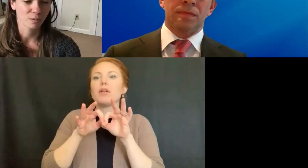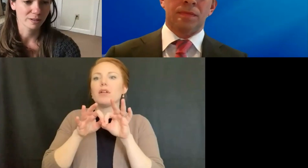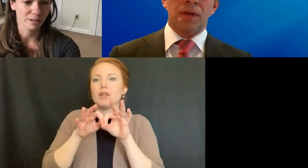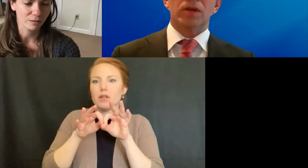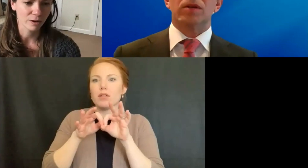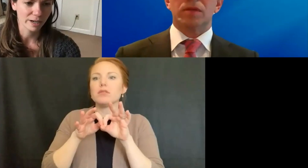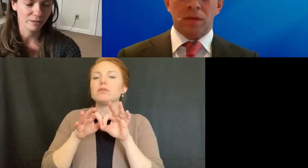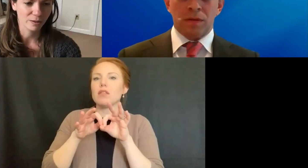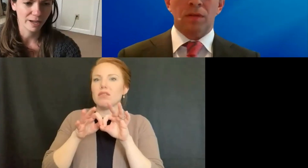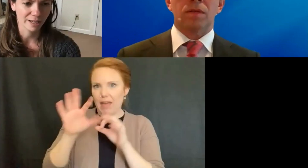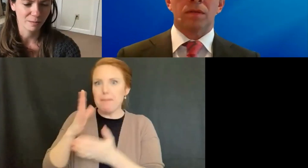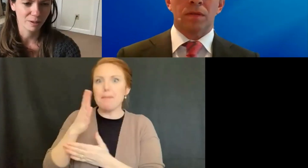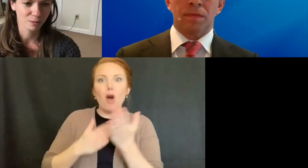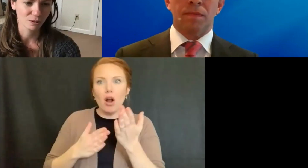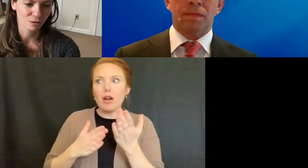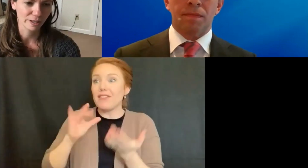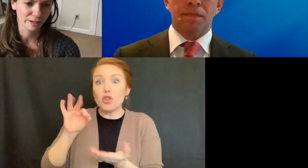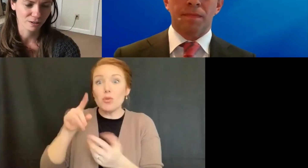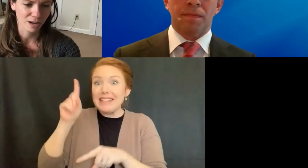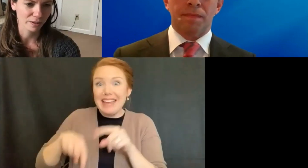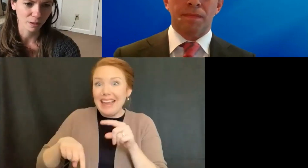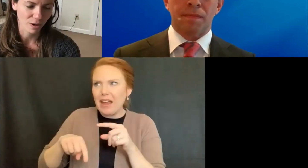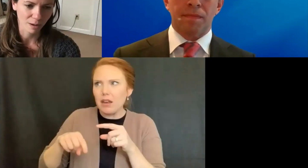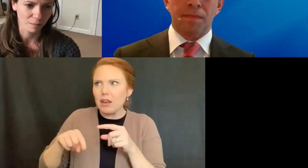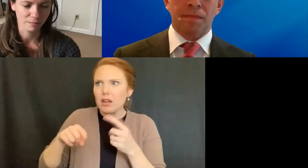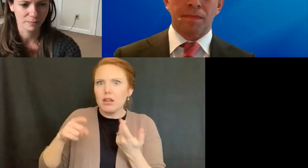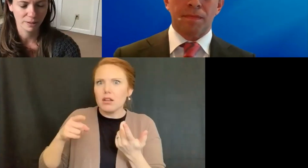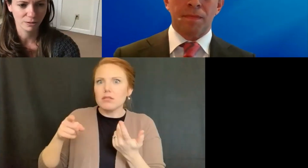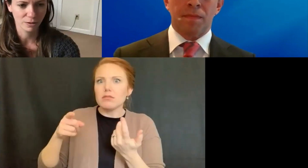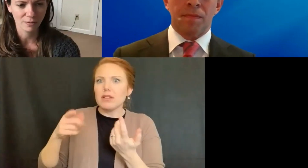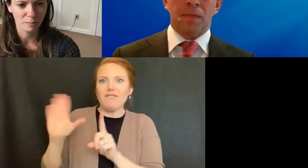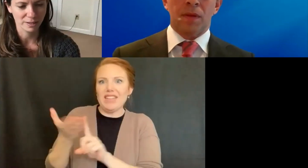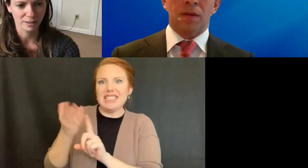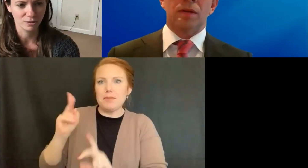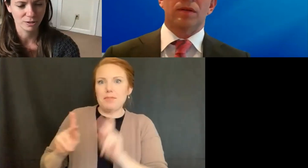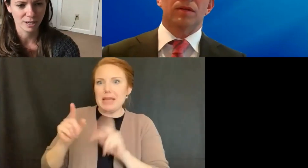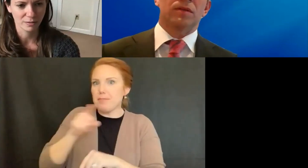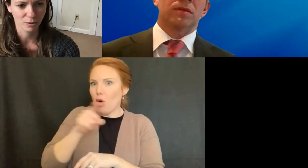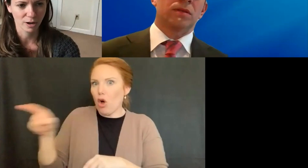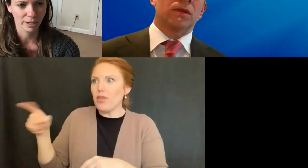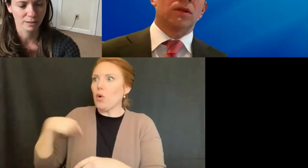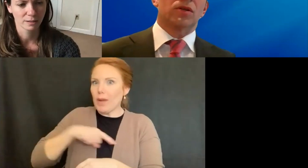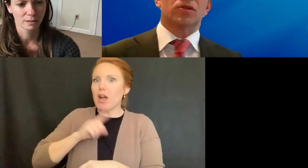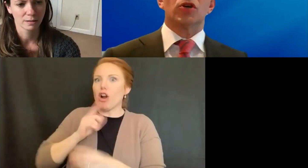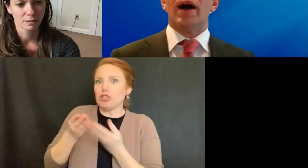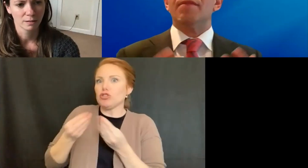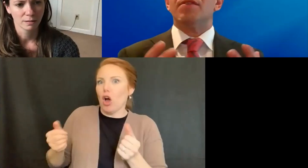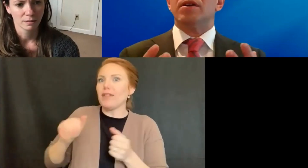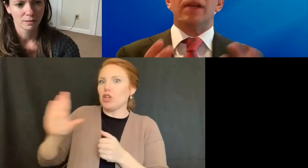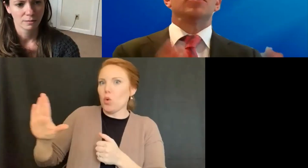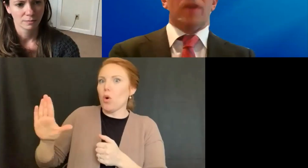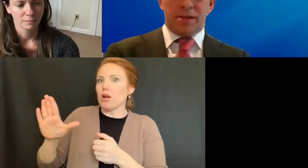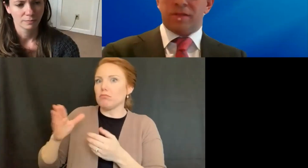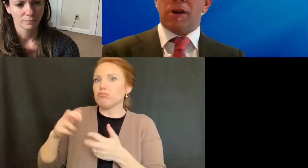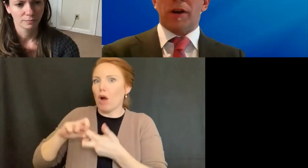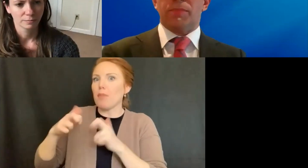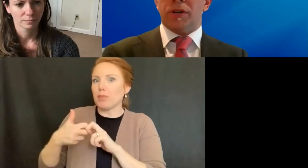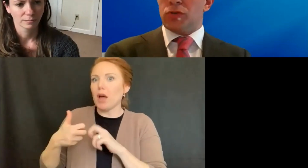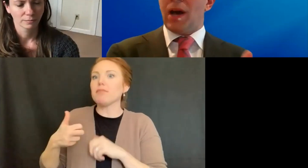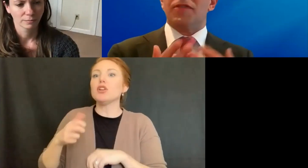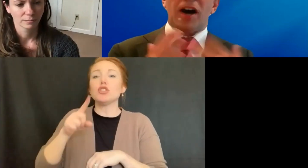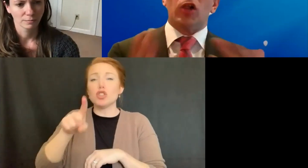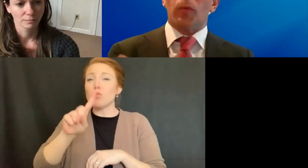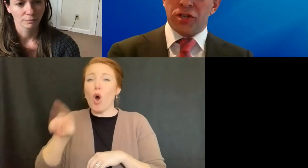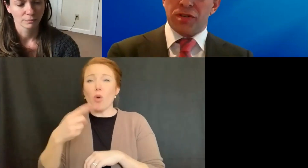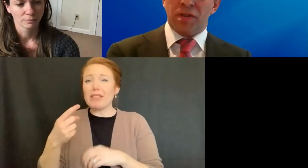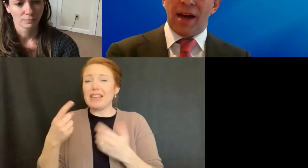integral this was. Like, right, if you can't get people to agree that you're solving their problem, you don't have a business, you just have a product. So that's a great way to